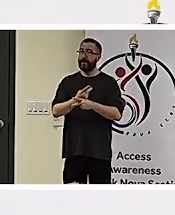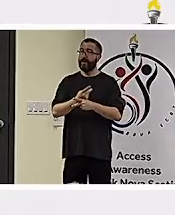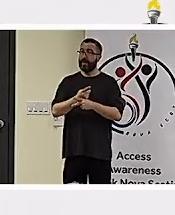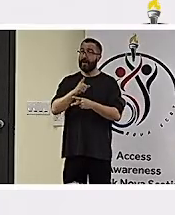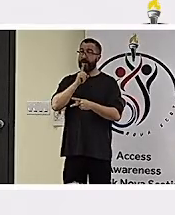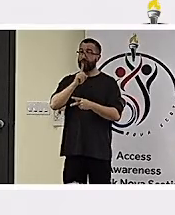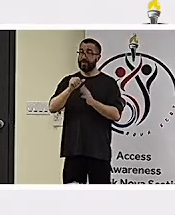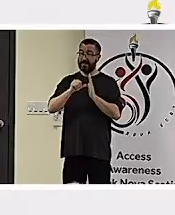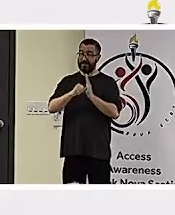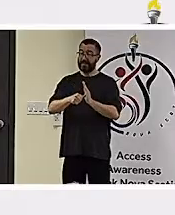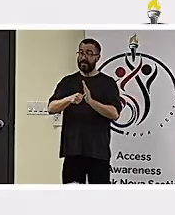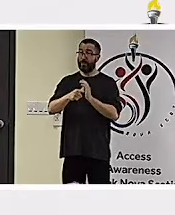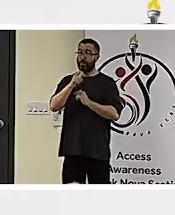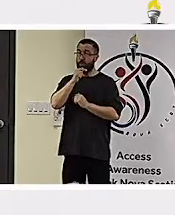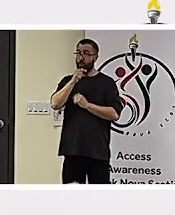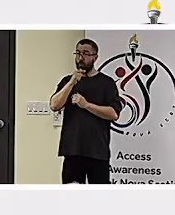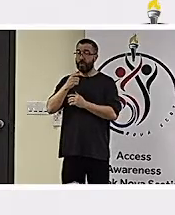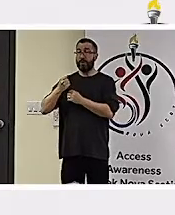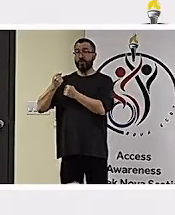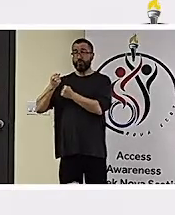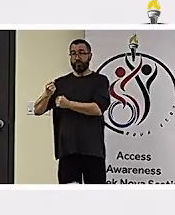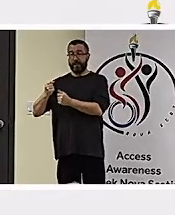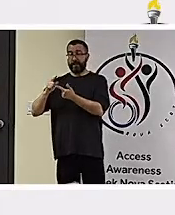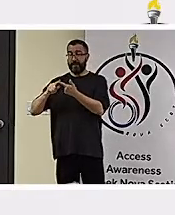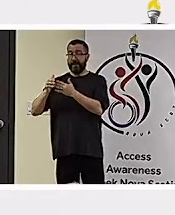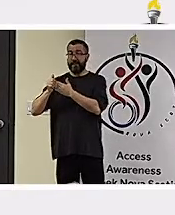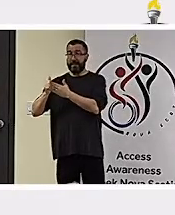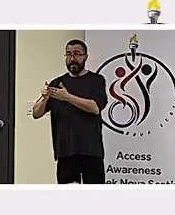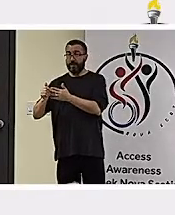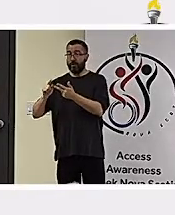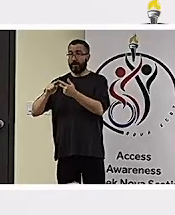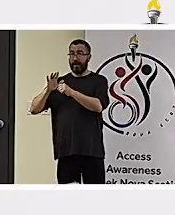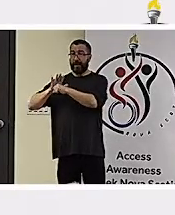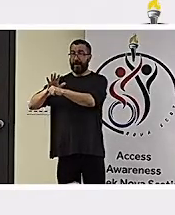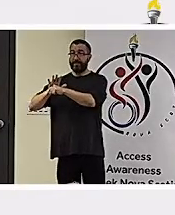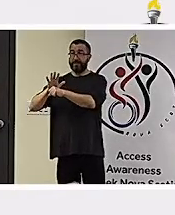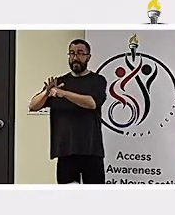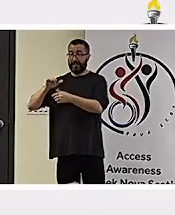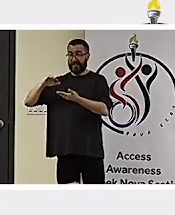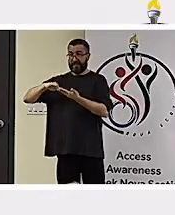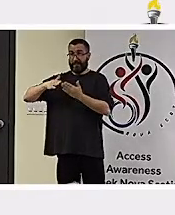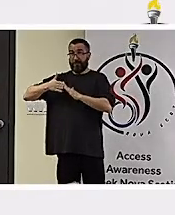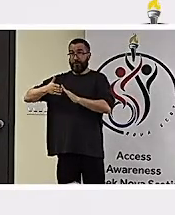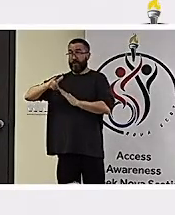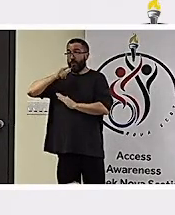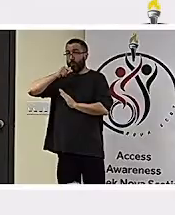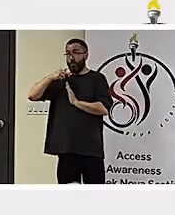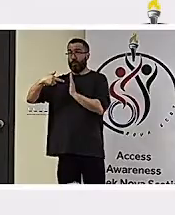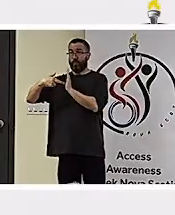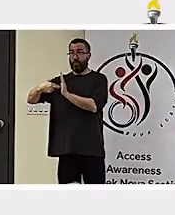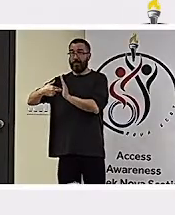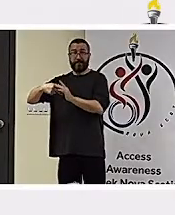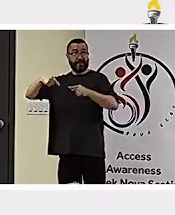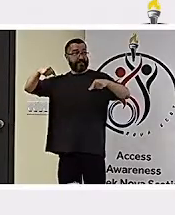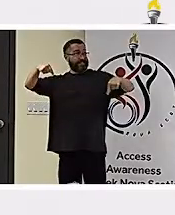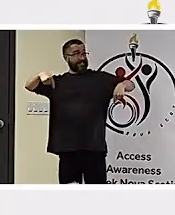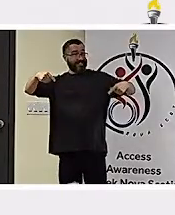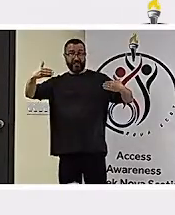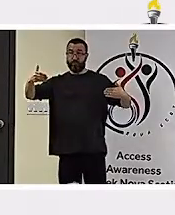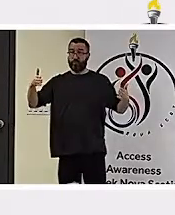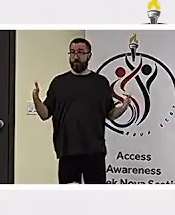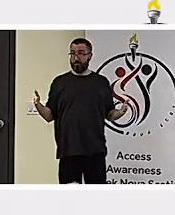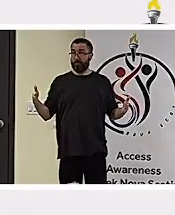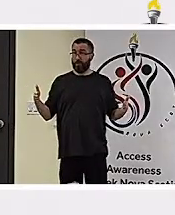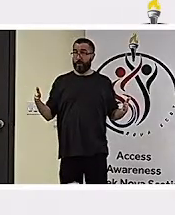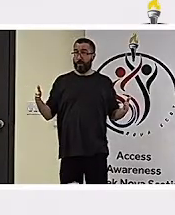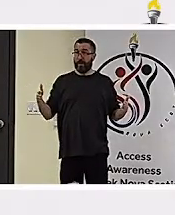strength, the leadership, and the advocacy of the community represented in this room and by